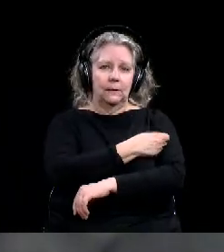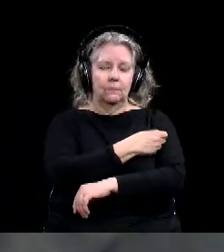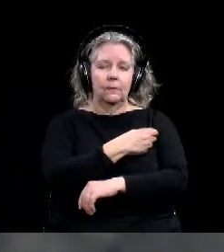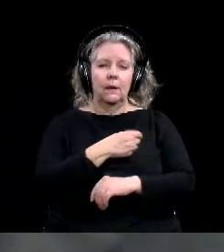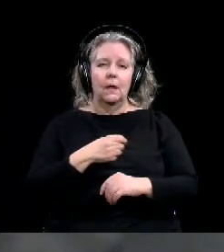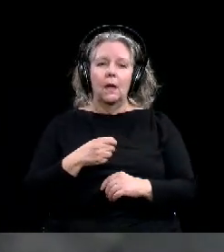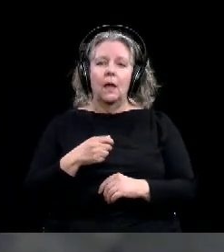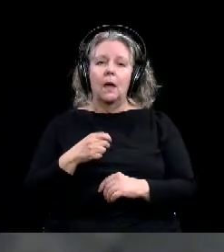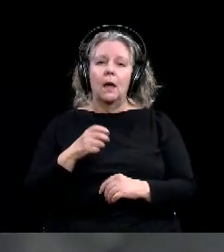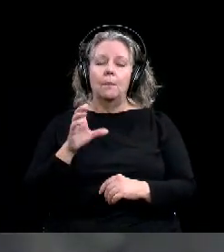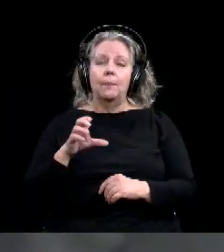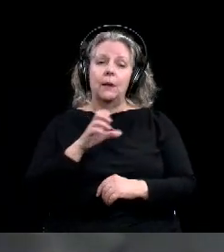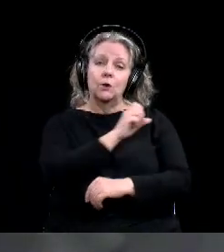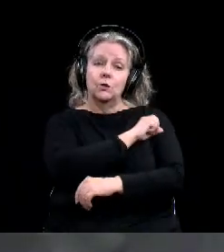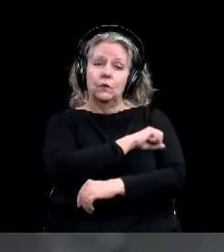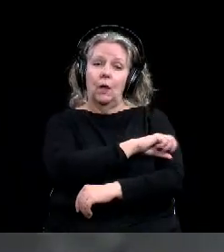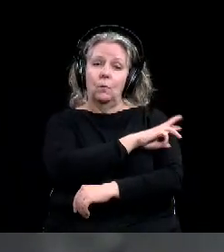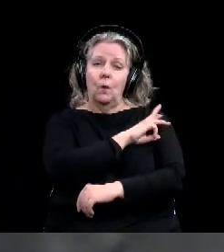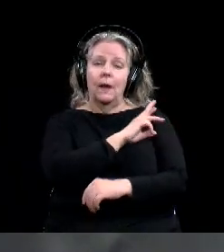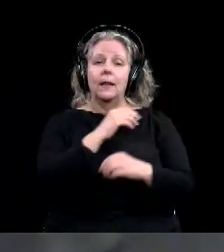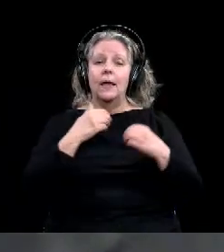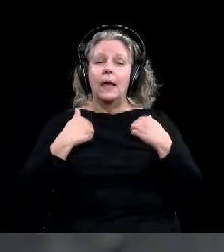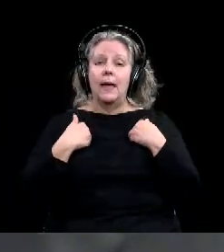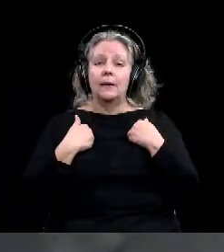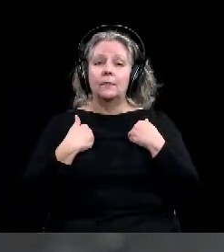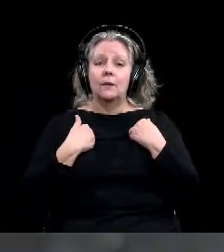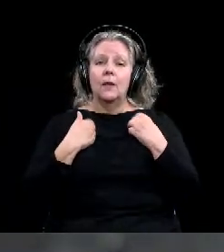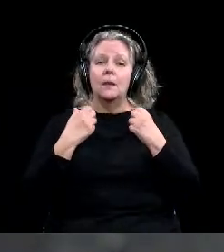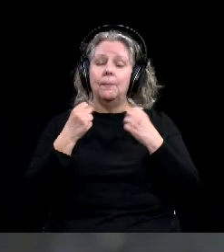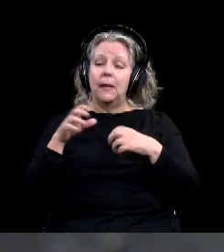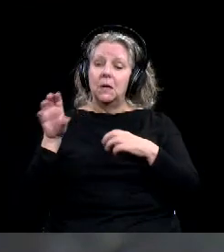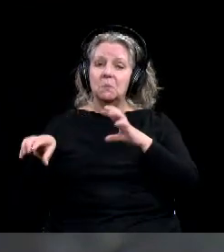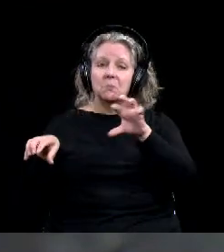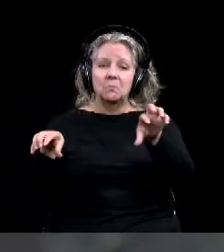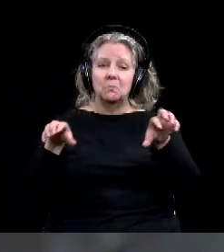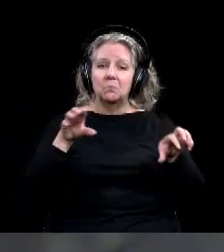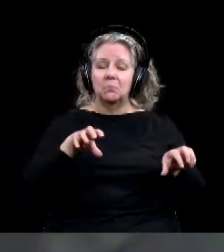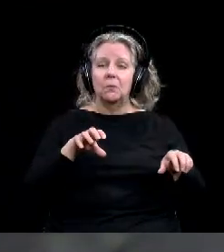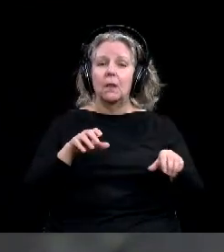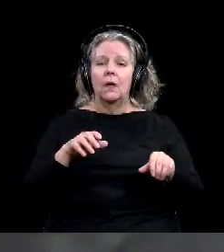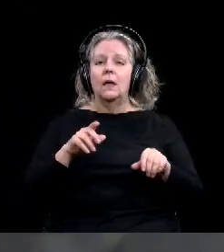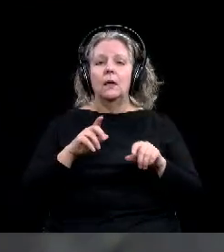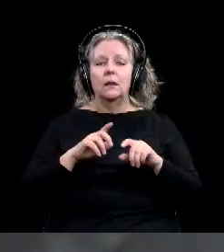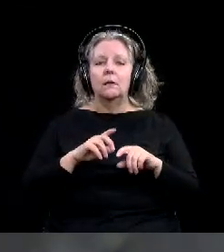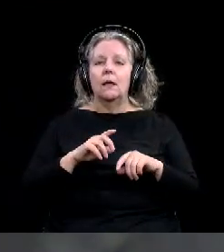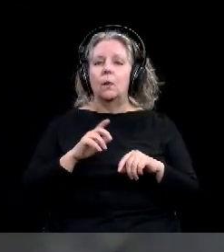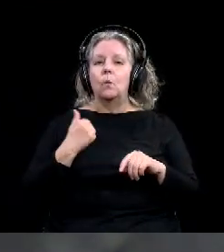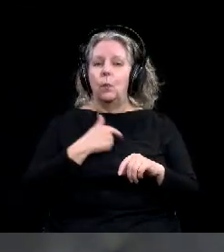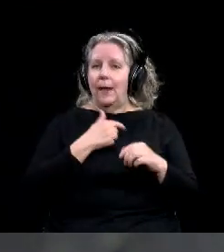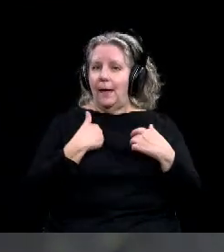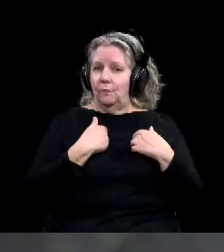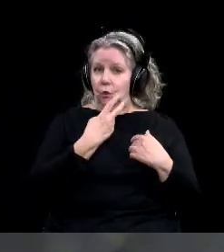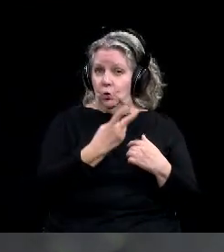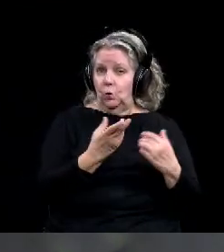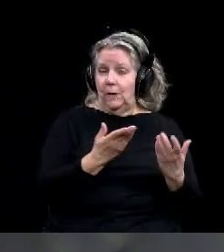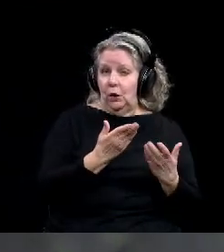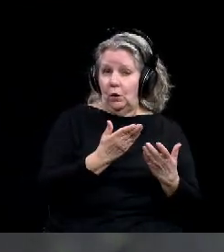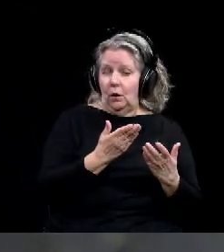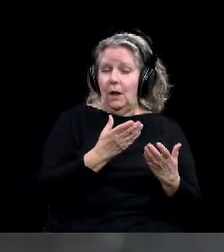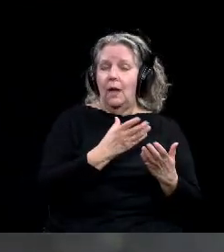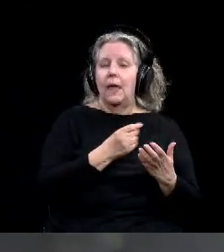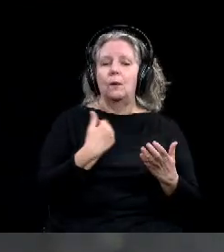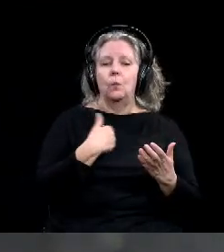We are fortunate to have 2 hubs in our own community, and we are teaming up with Mayor Meek and his team to vaccinate our colleagues and